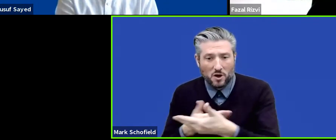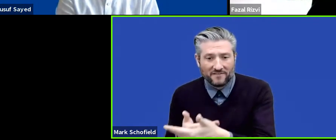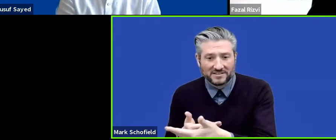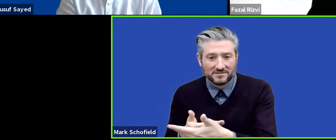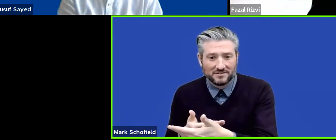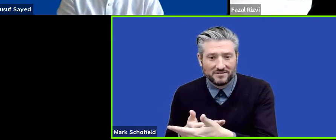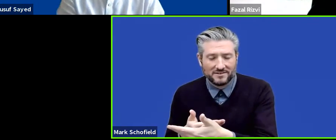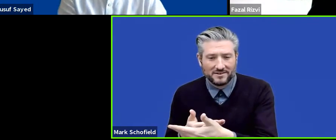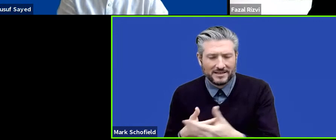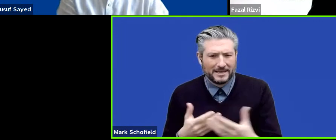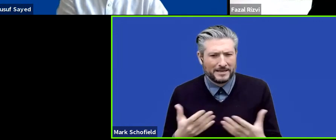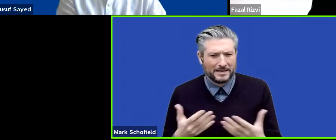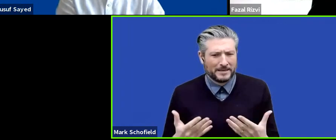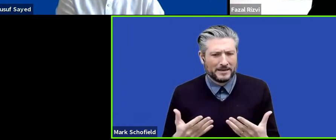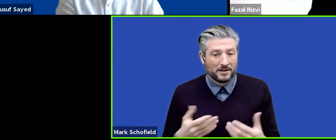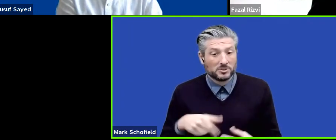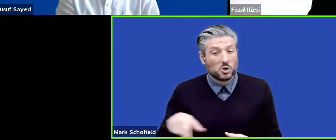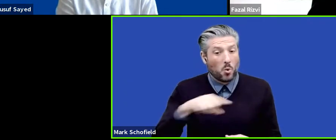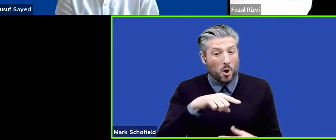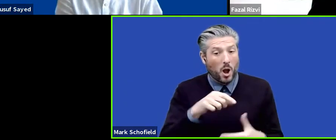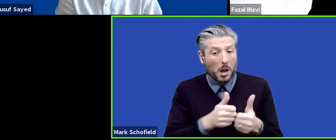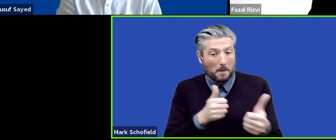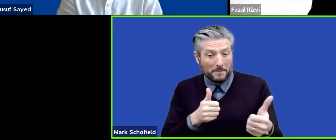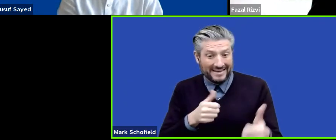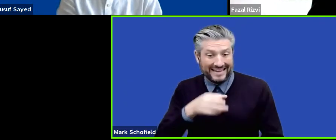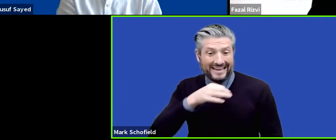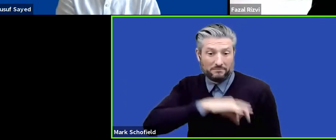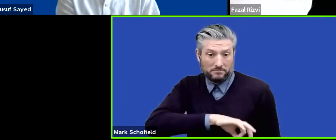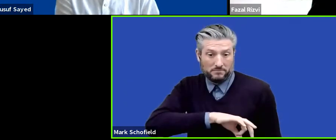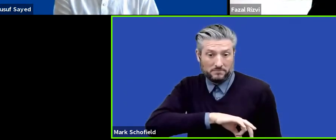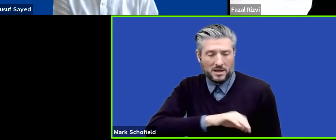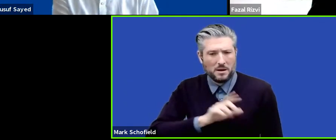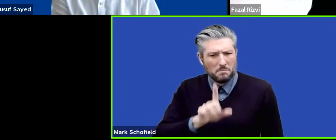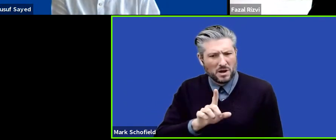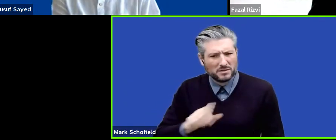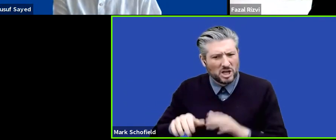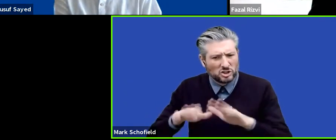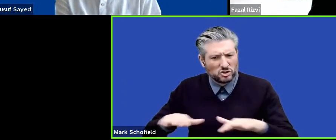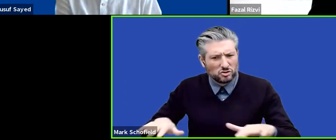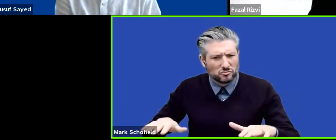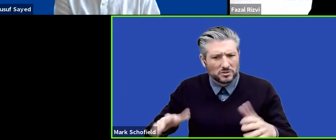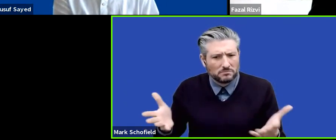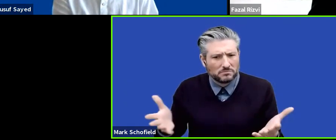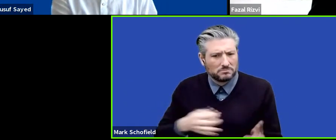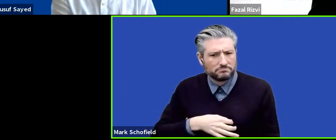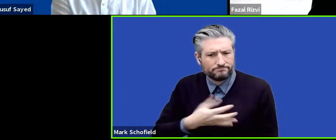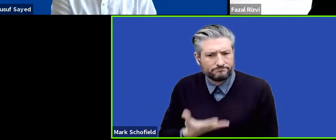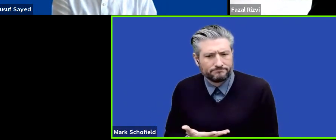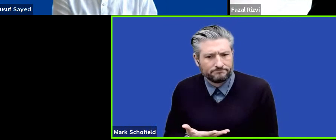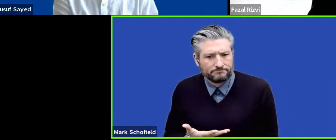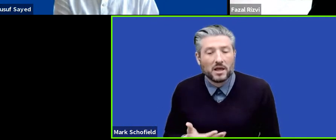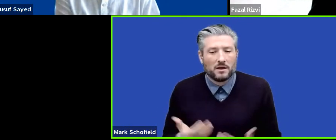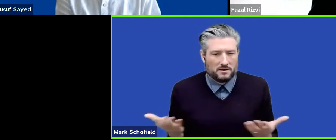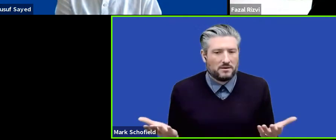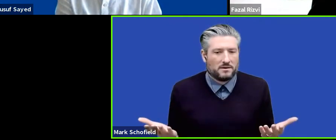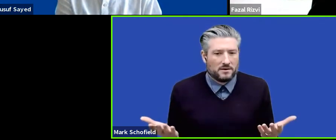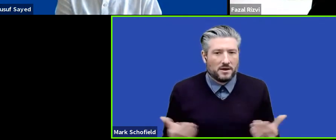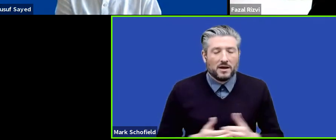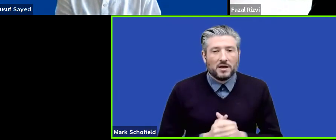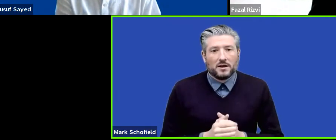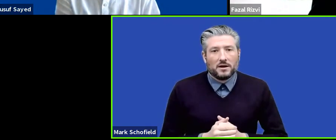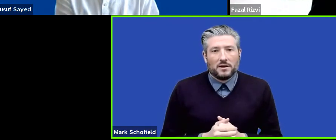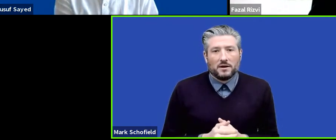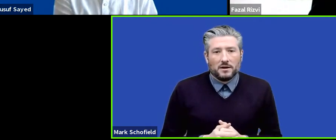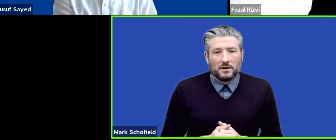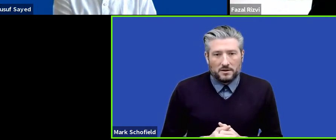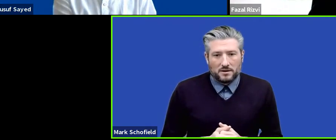all companies are doing too badly as a result of COVID. But I would like to quote Michel in particular, who